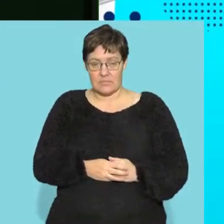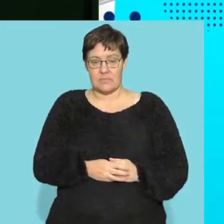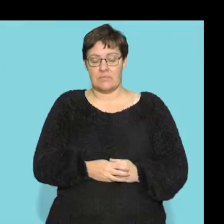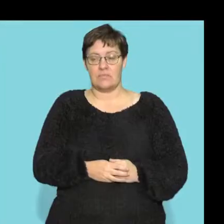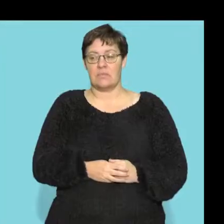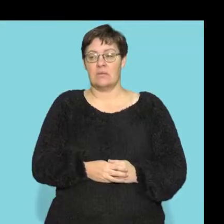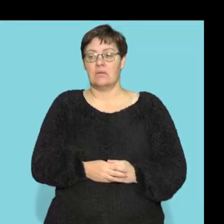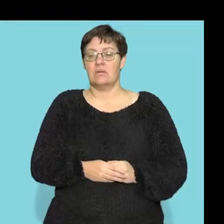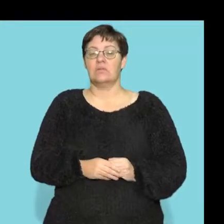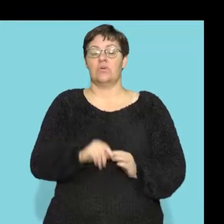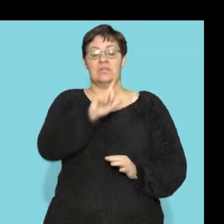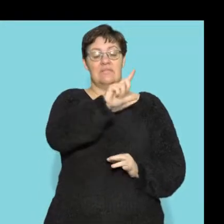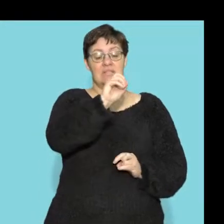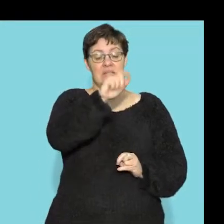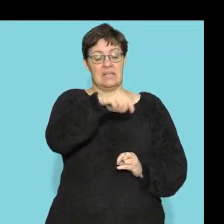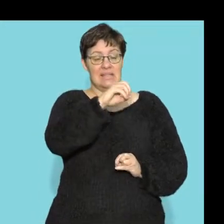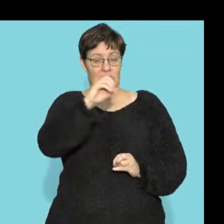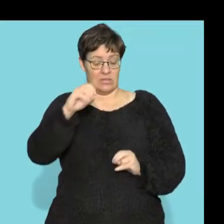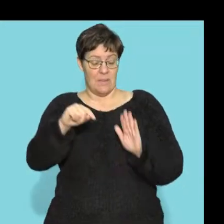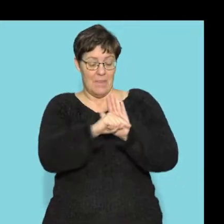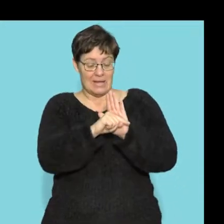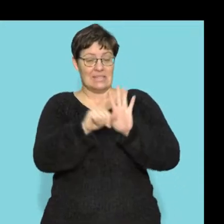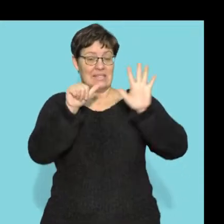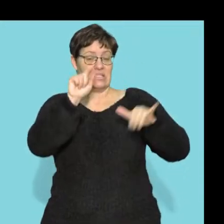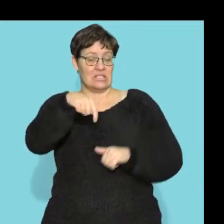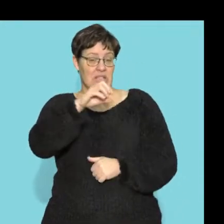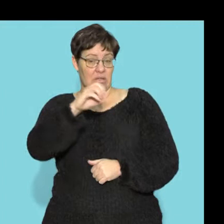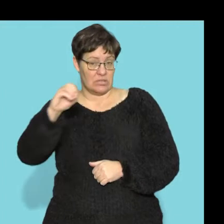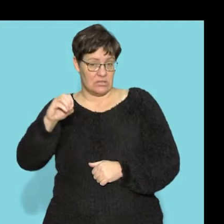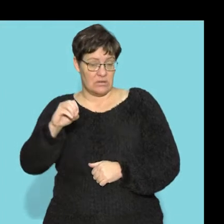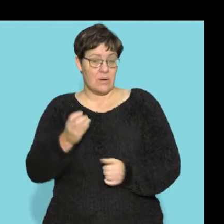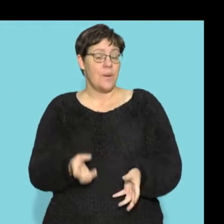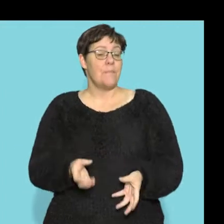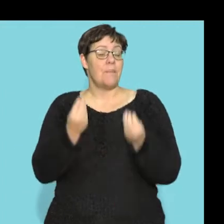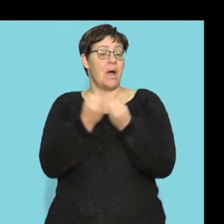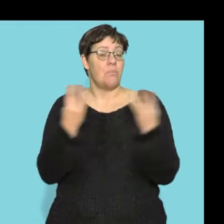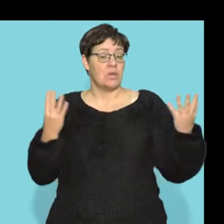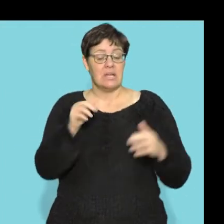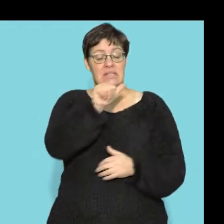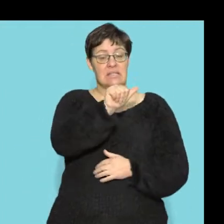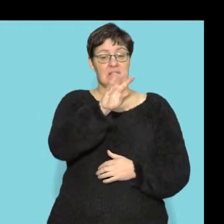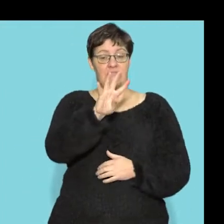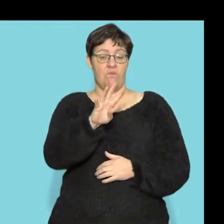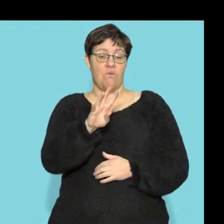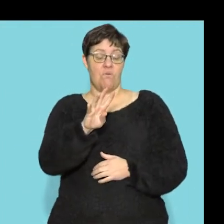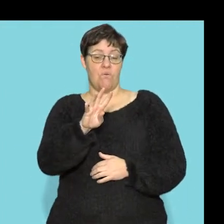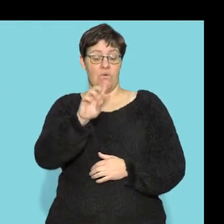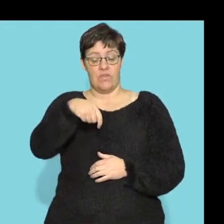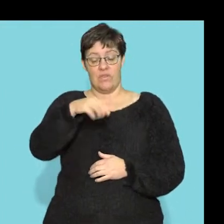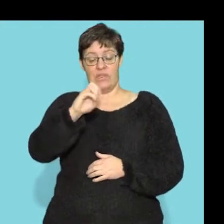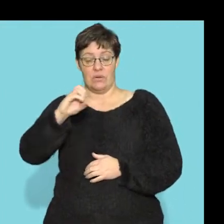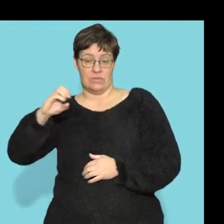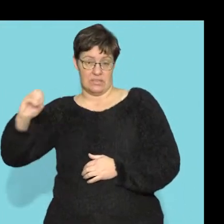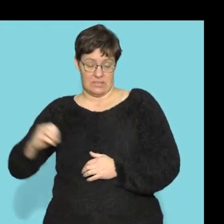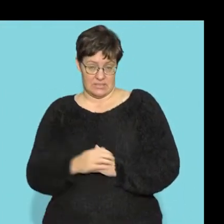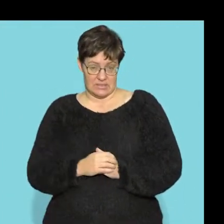we got the 70,000 minus the 6,000 to give me a figure of 64,000 Rand. Okay, so